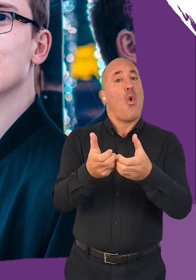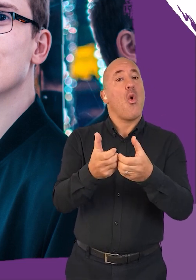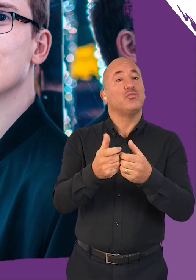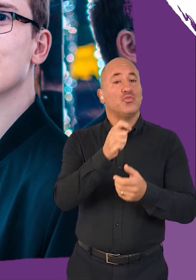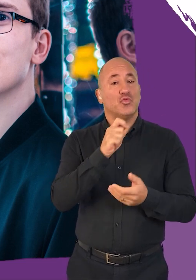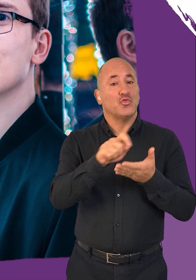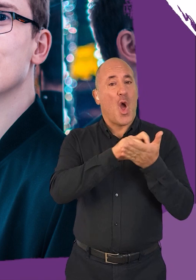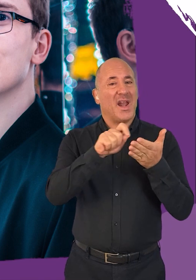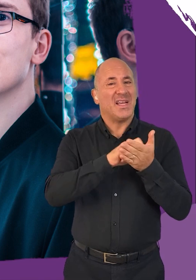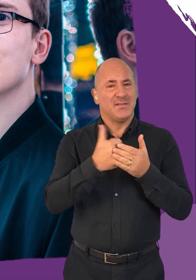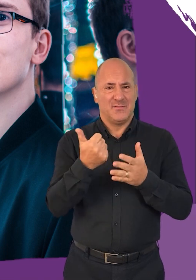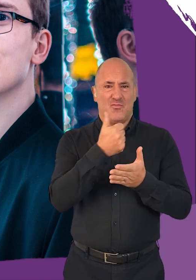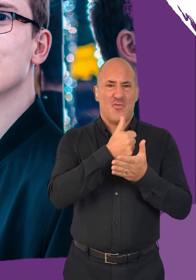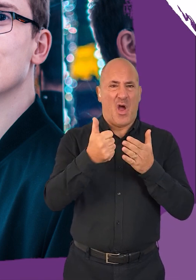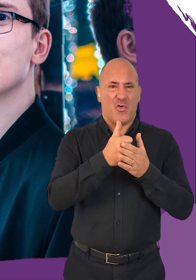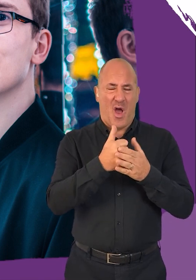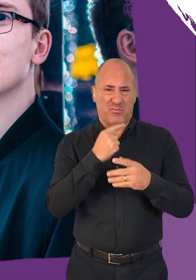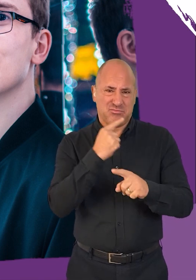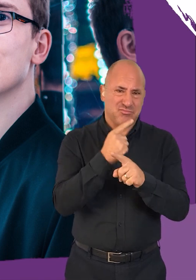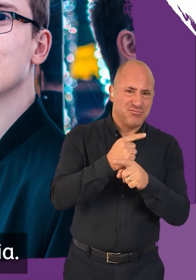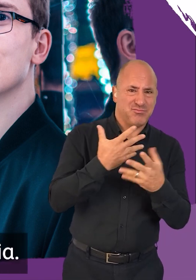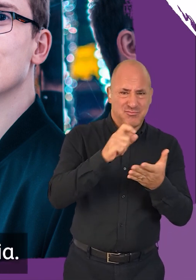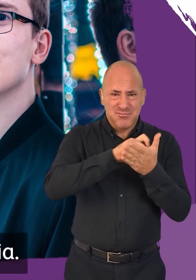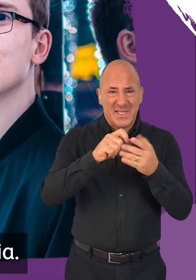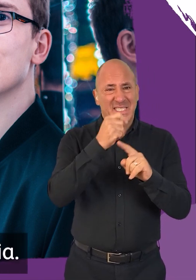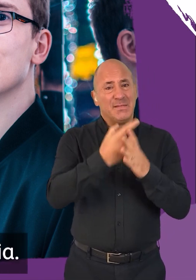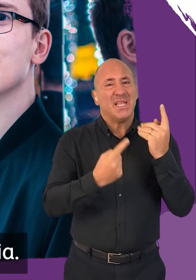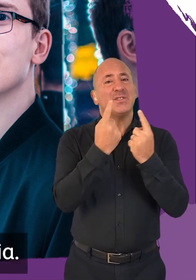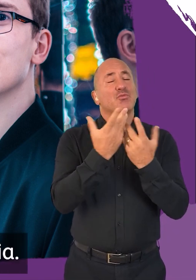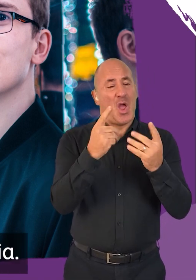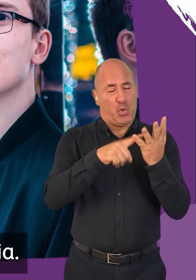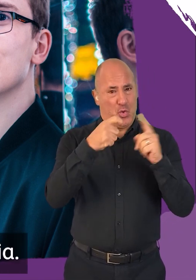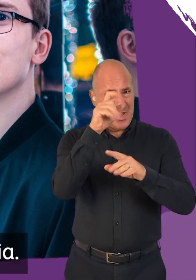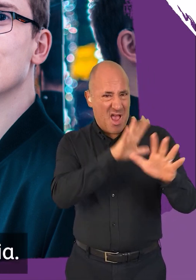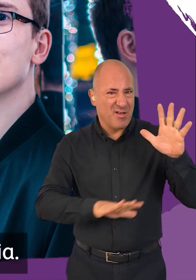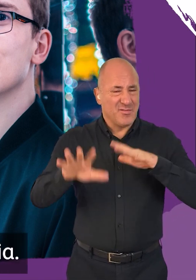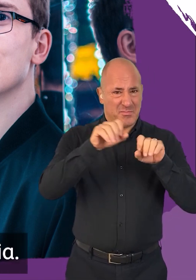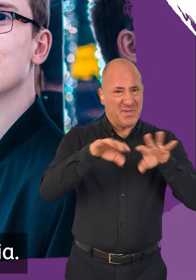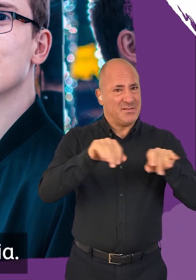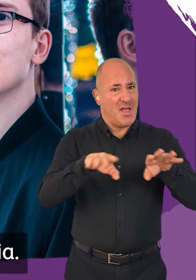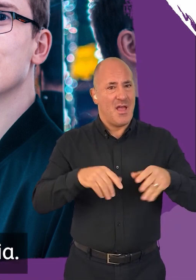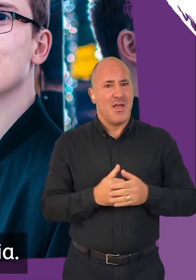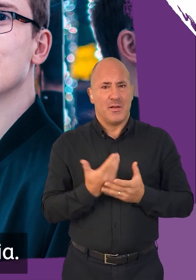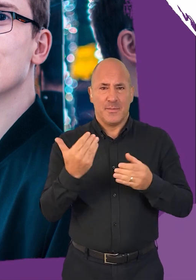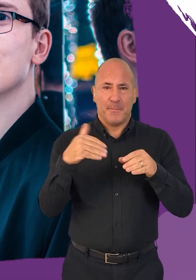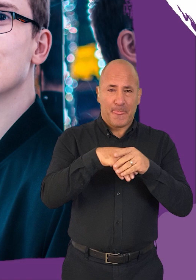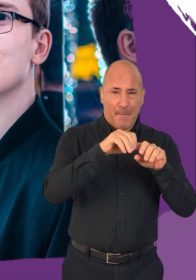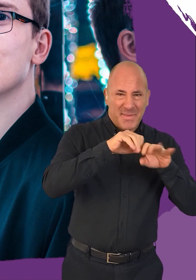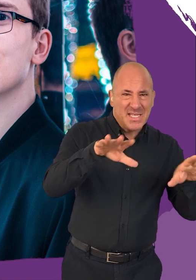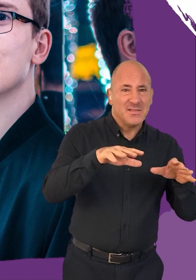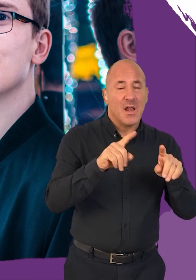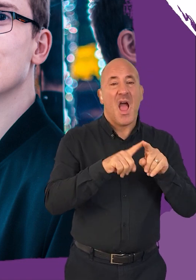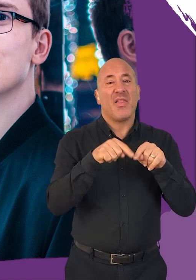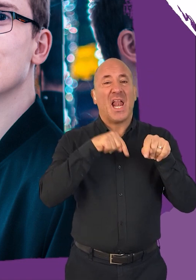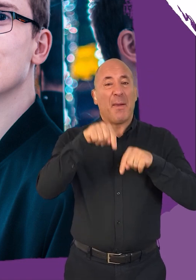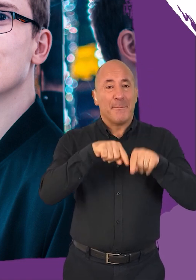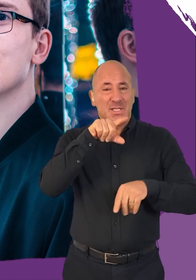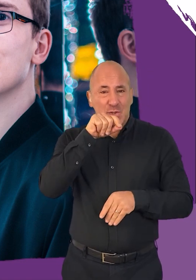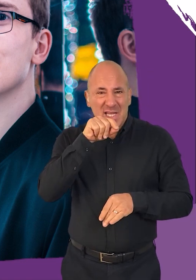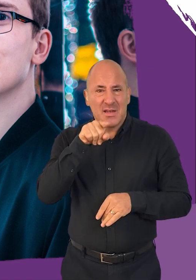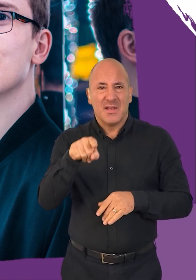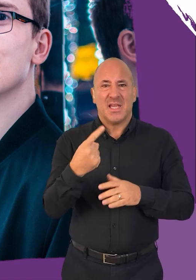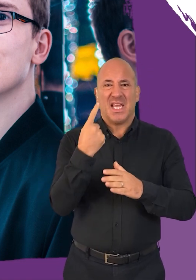Award-winning journalist Liam regularly speaks up and writes about disability issues across UK media. He's a contributor to